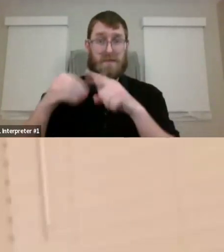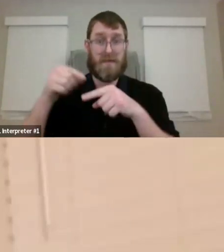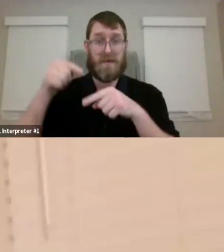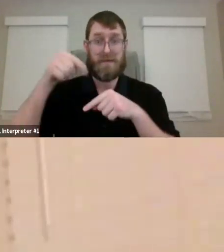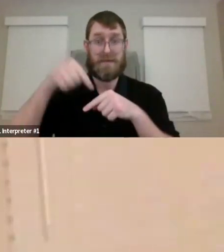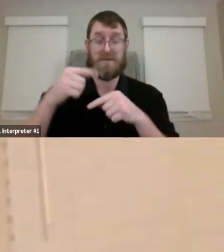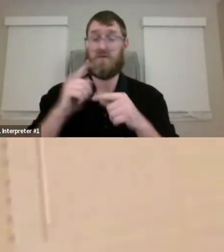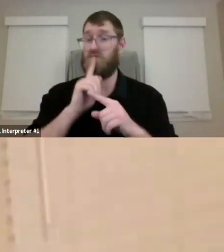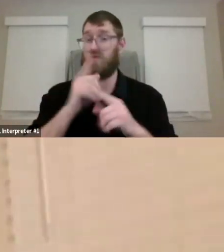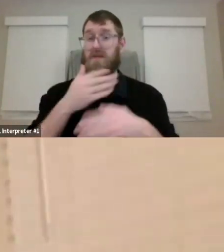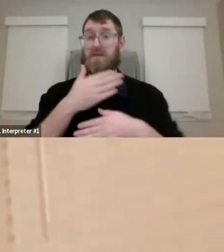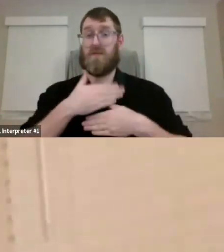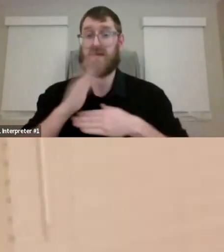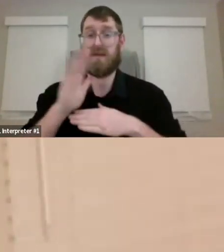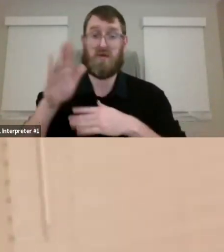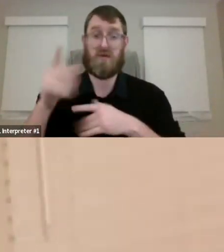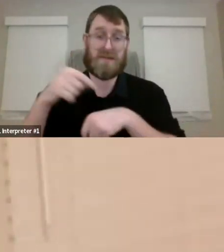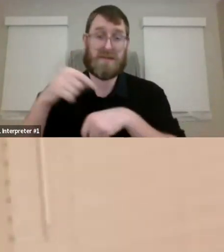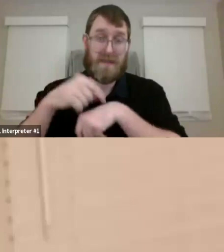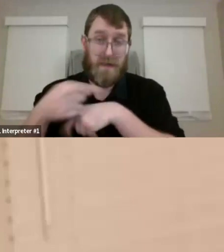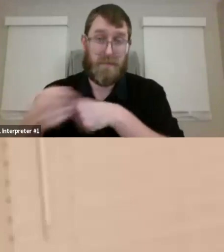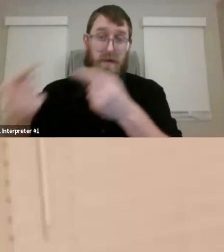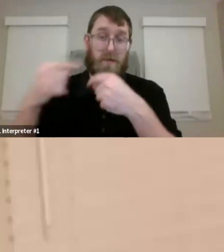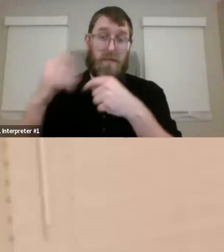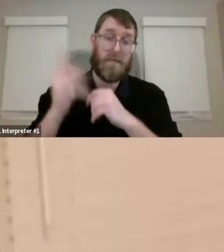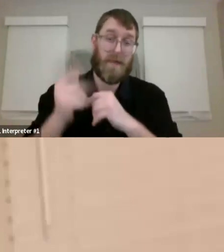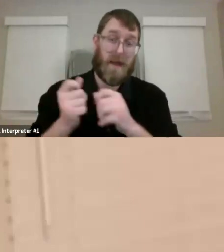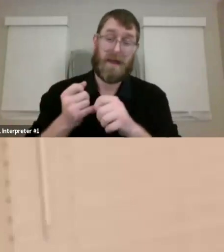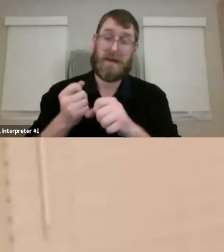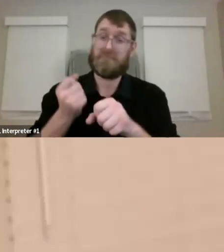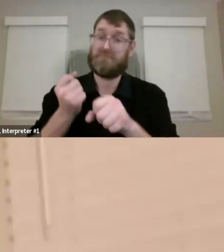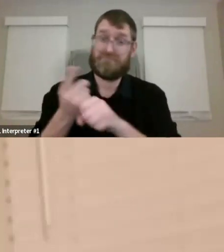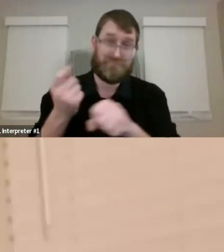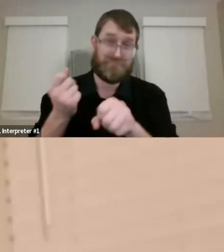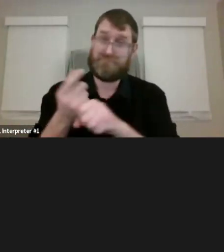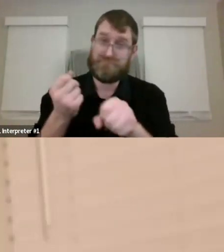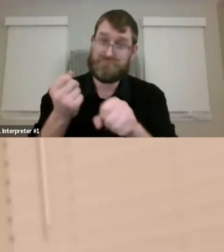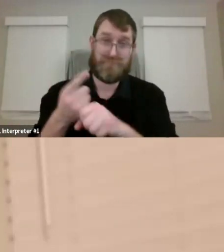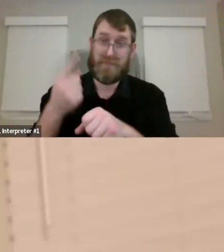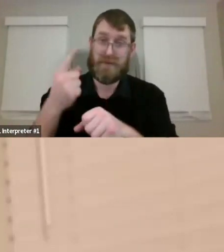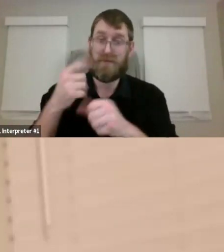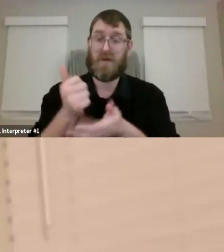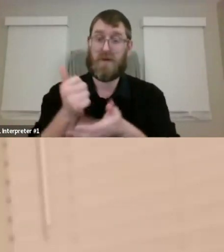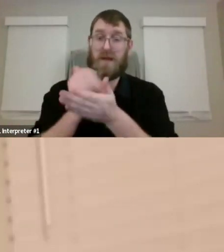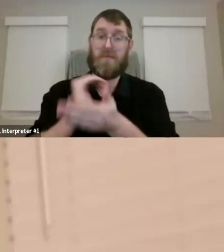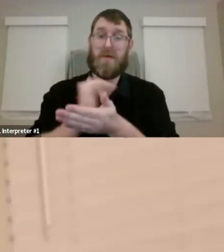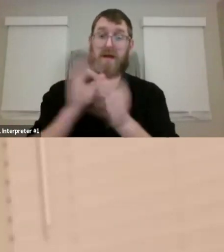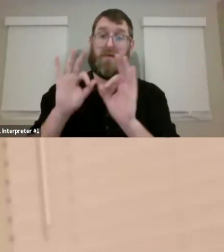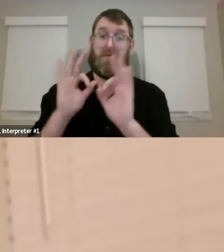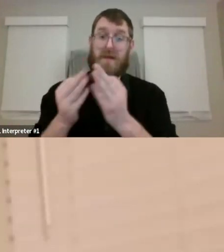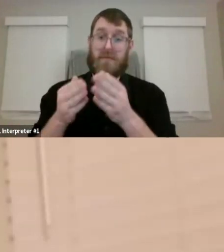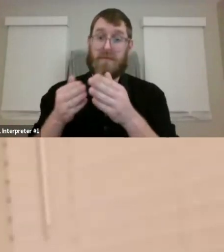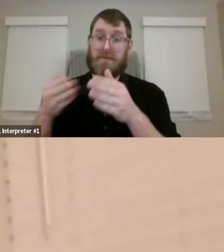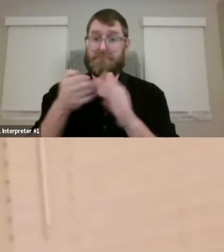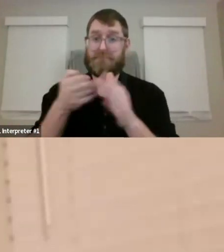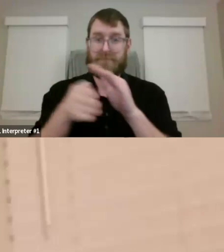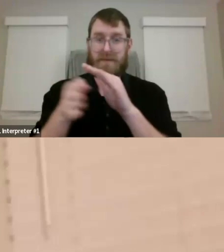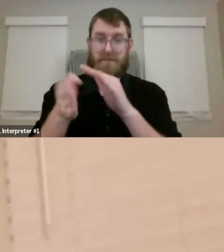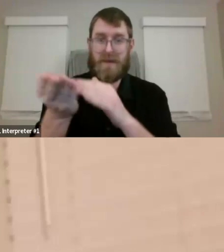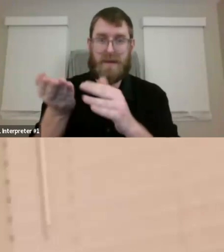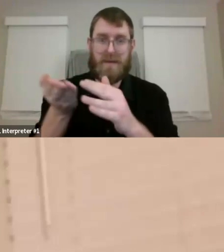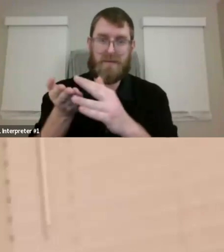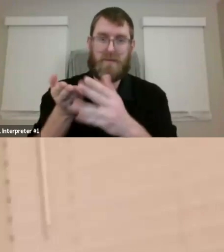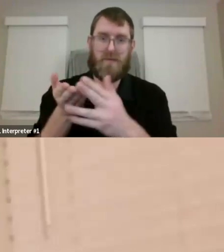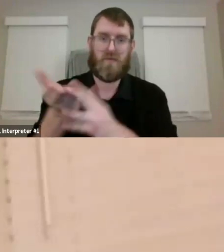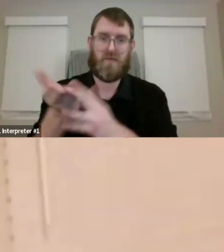appreciate your time. You're coming back year after year to help our families navigate through this. We really appreciate it. I'm going to turn it